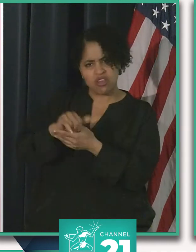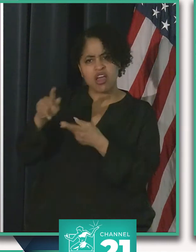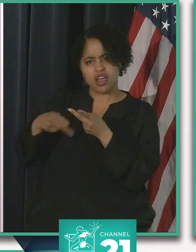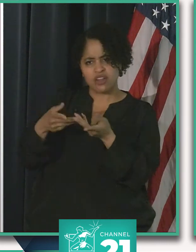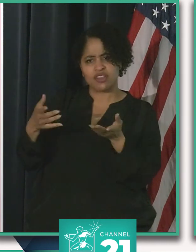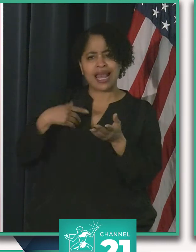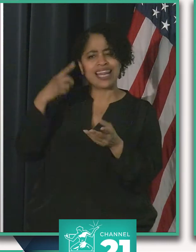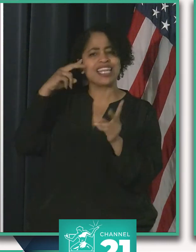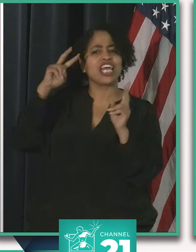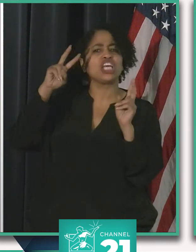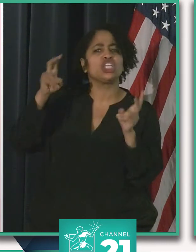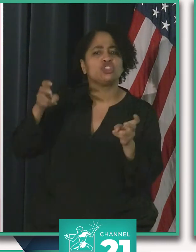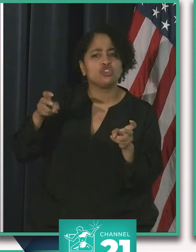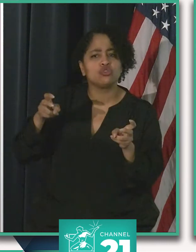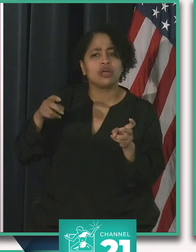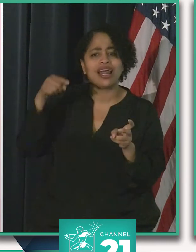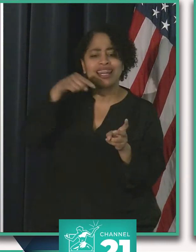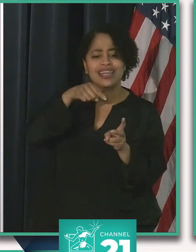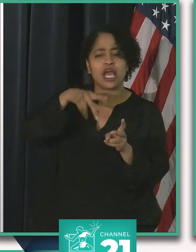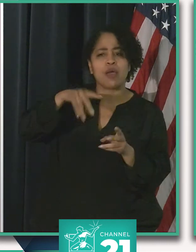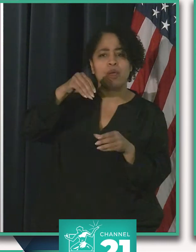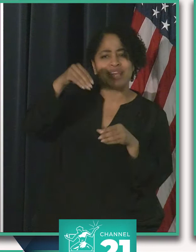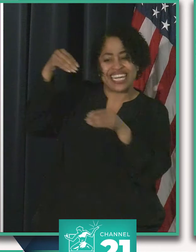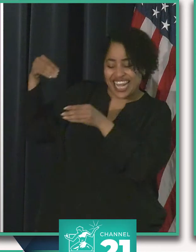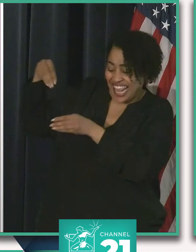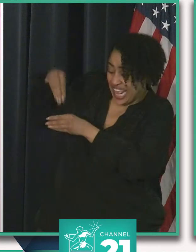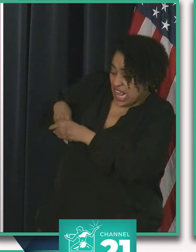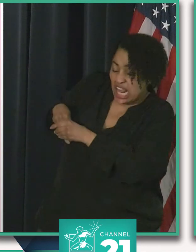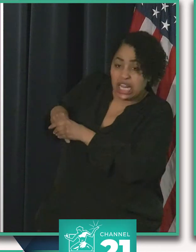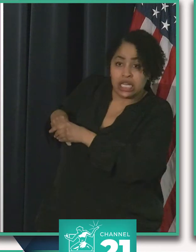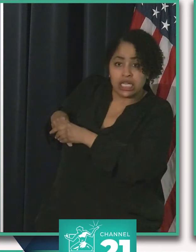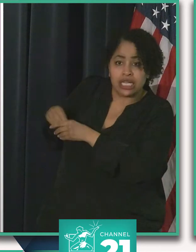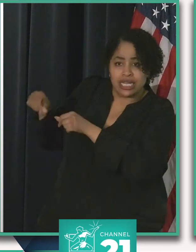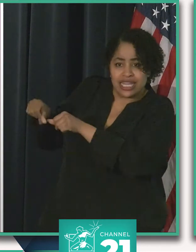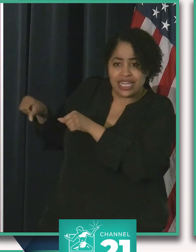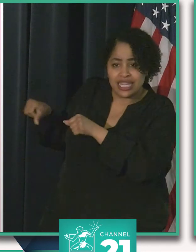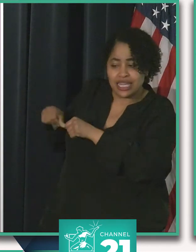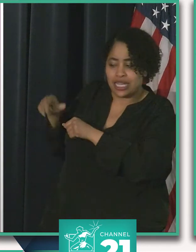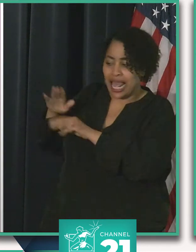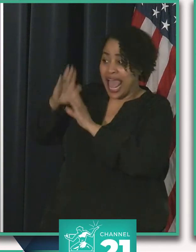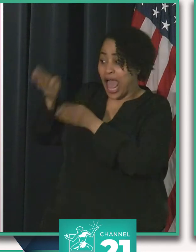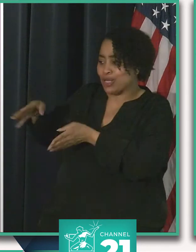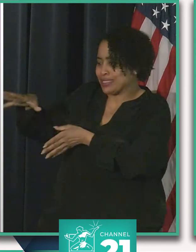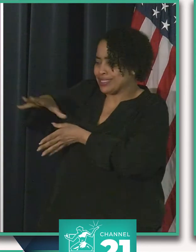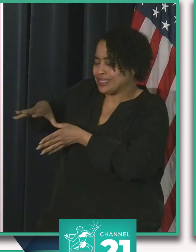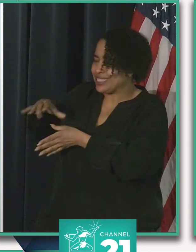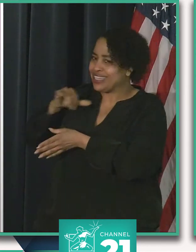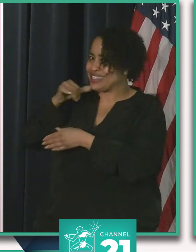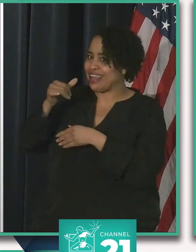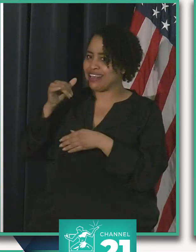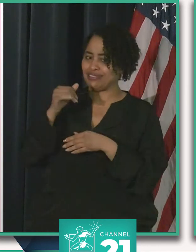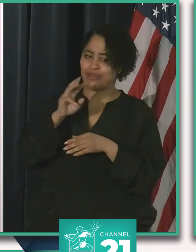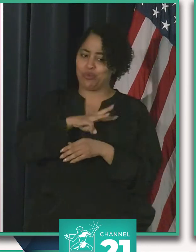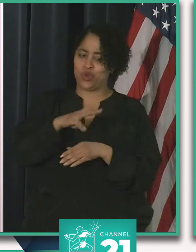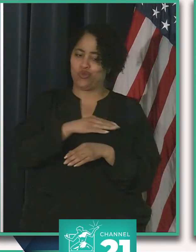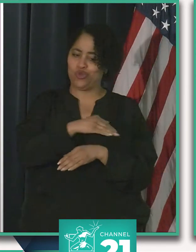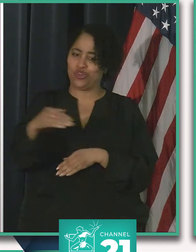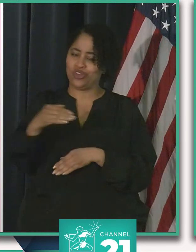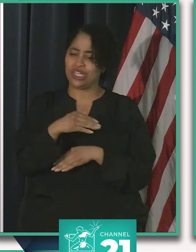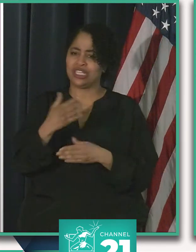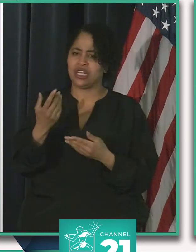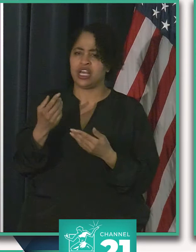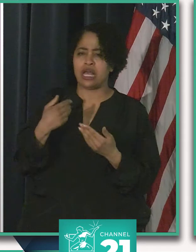think the issue is that this is actually more in the neighborhood as opposed to on the main street. But I would hope that, I don't know if this is